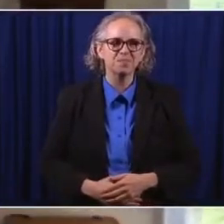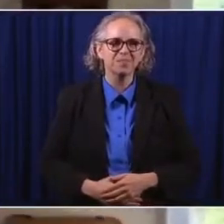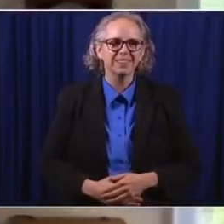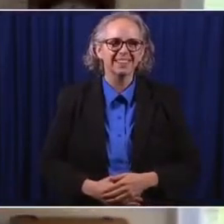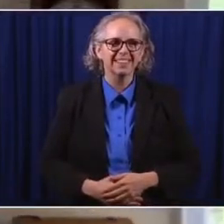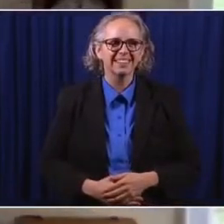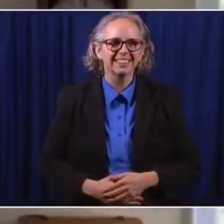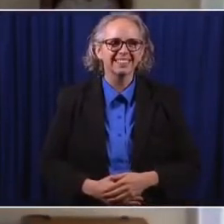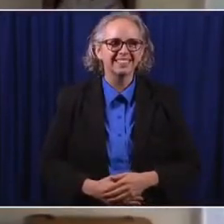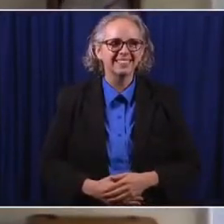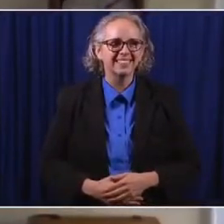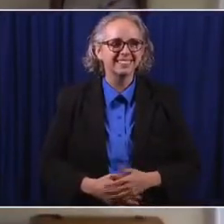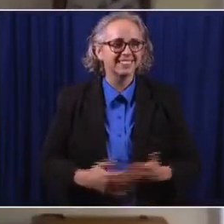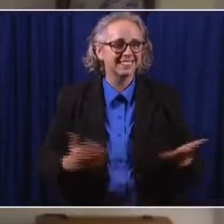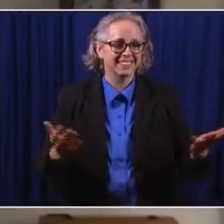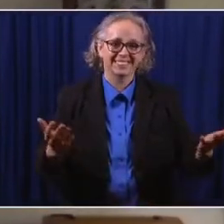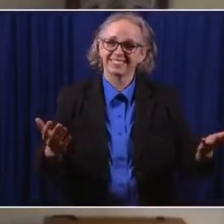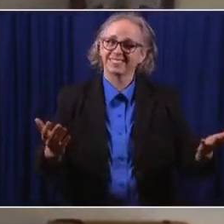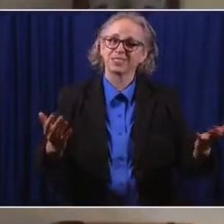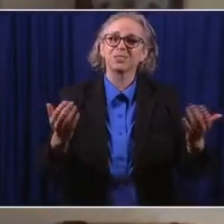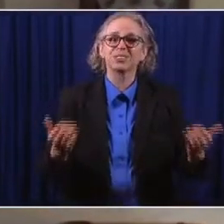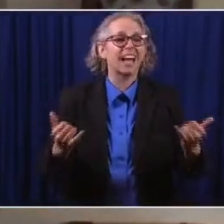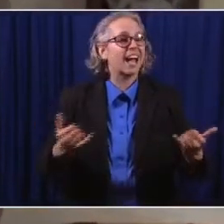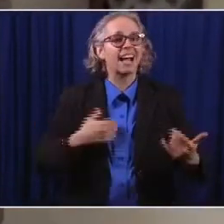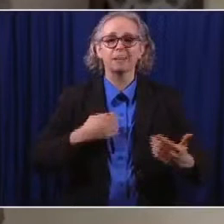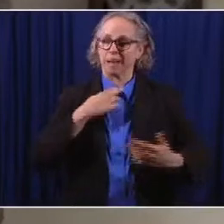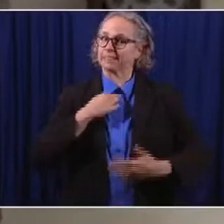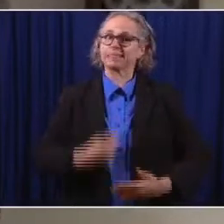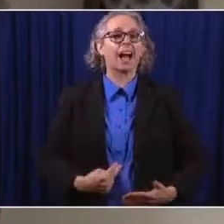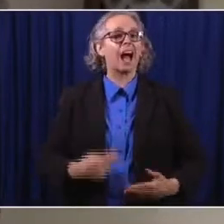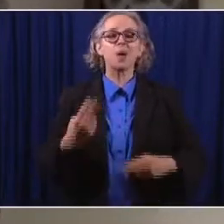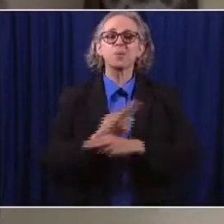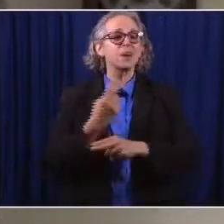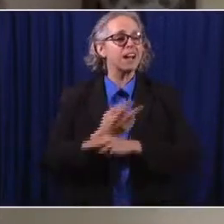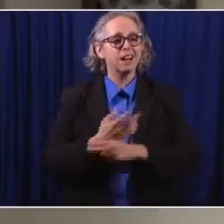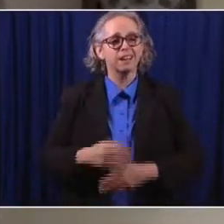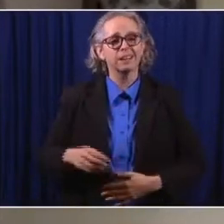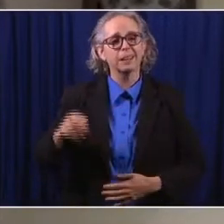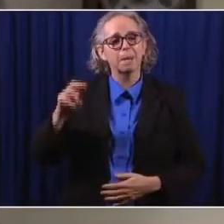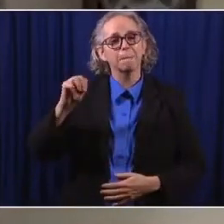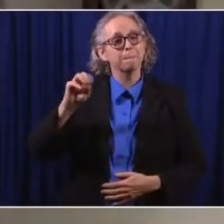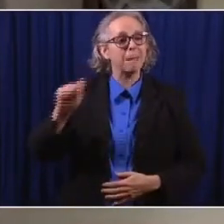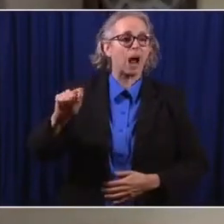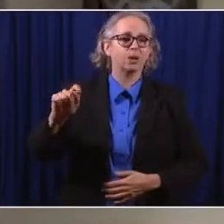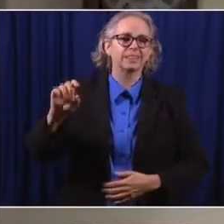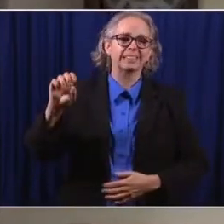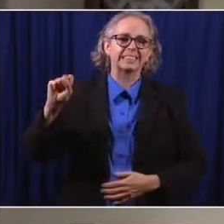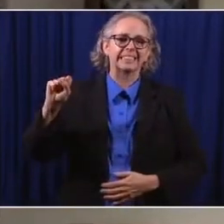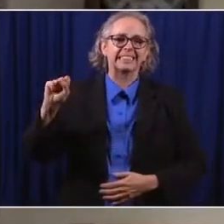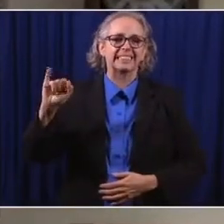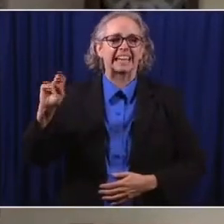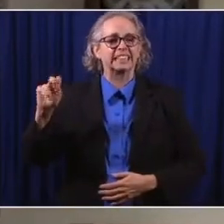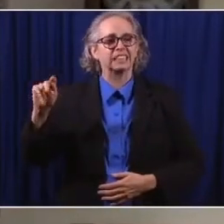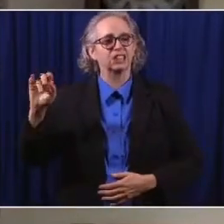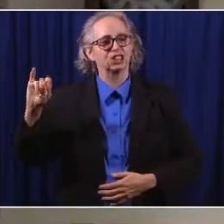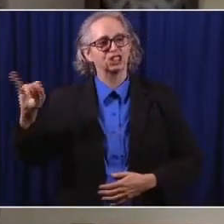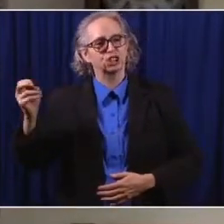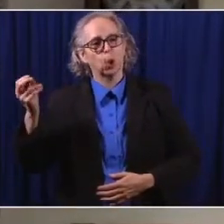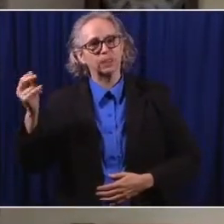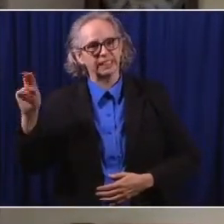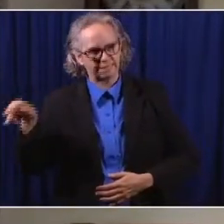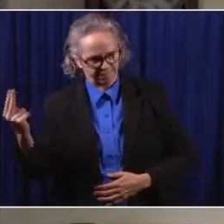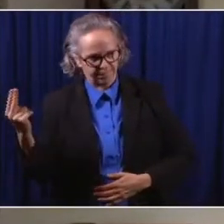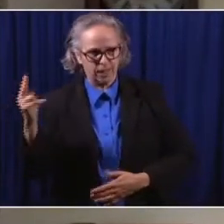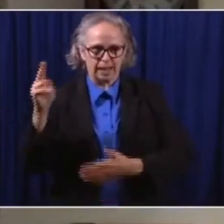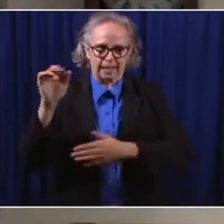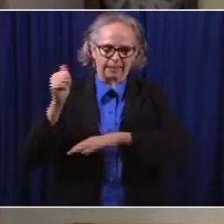The time wiring today is from Mount St. Joseph University in Cincinnati. They started in